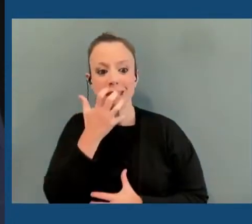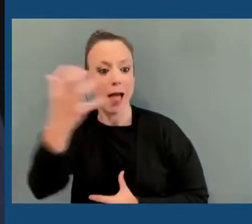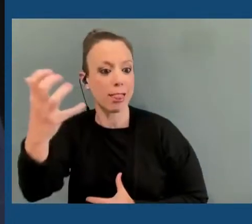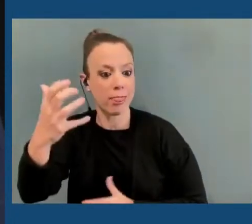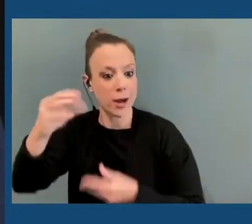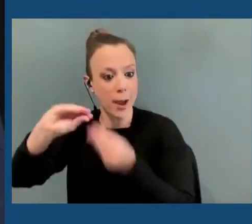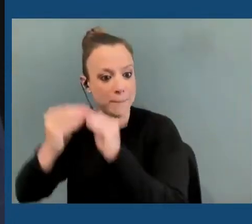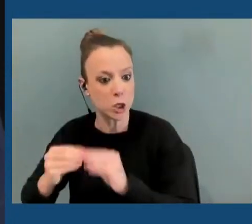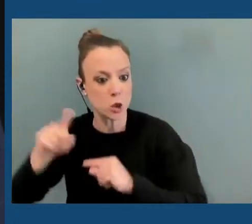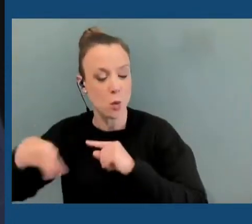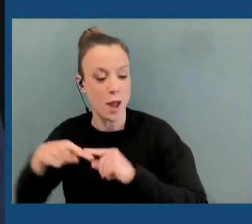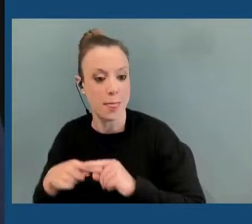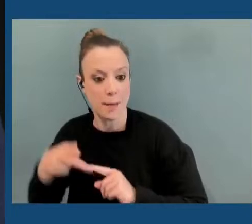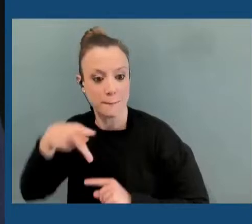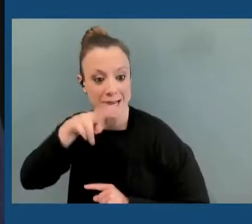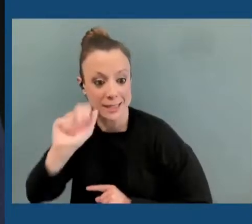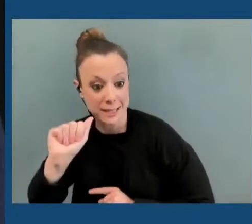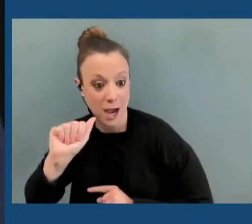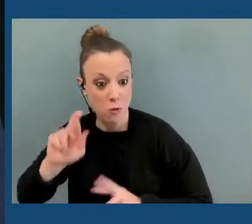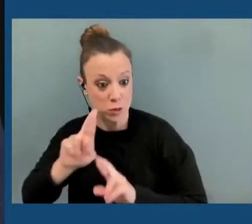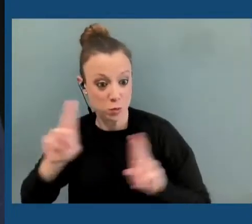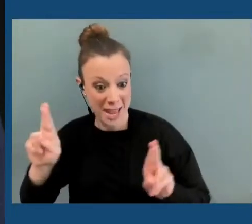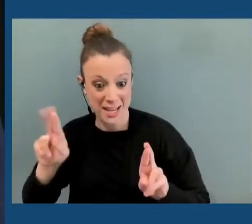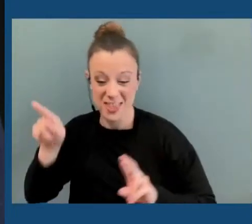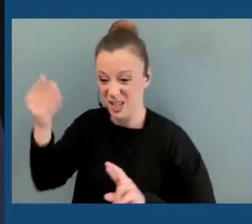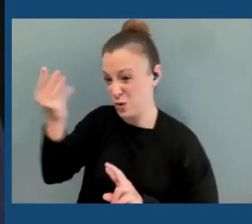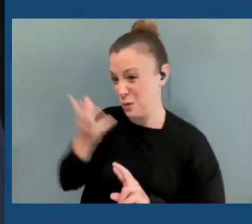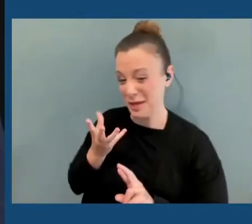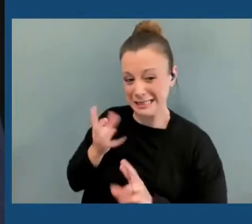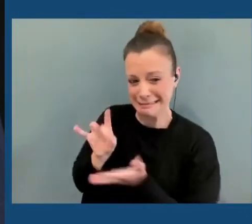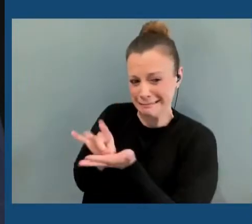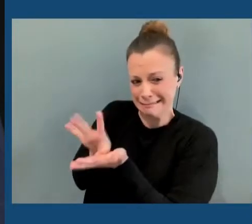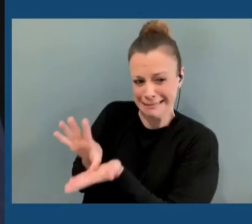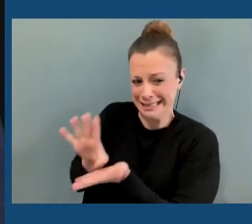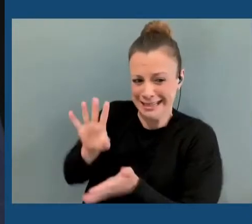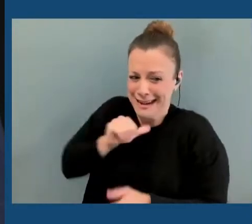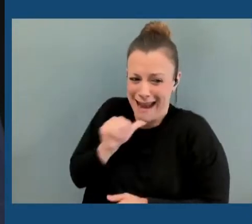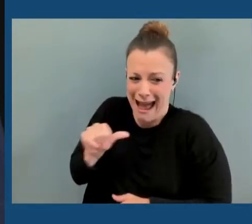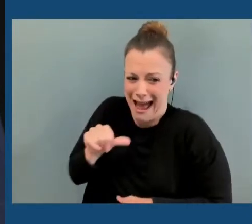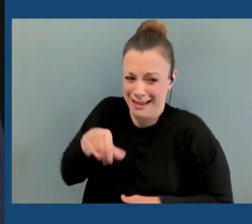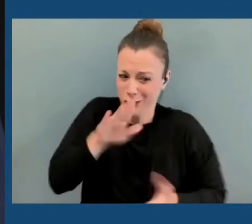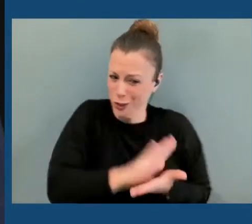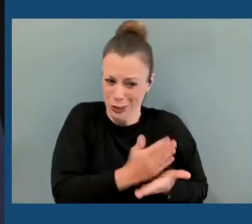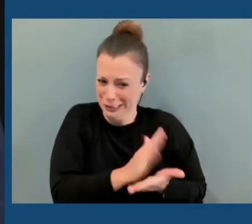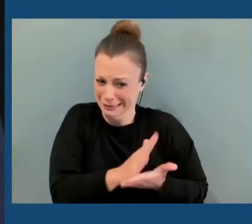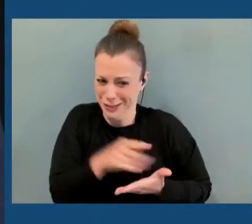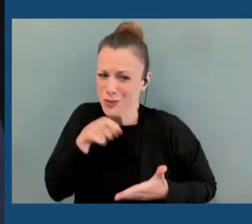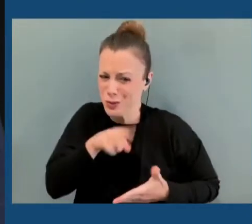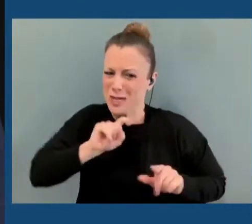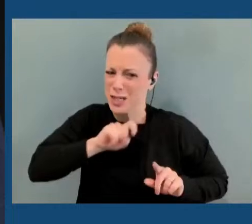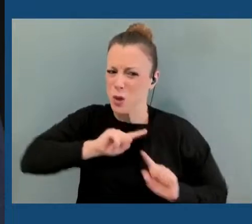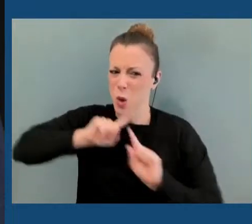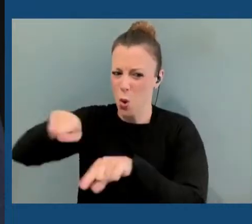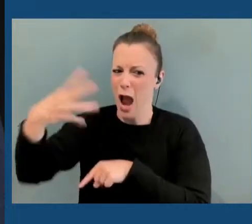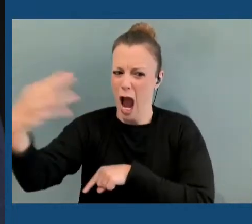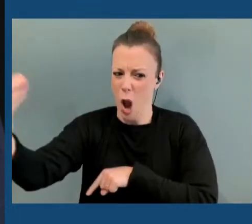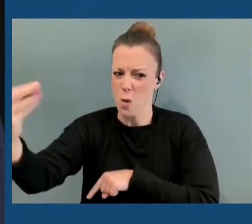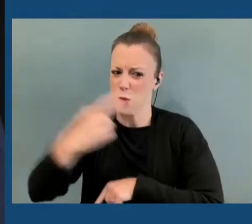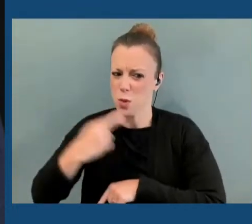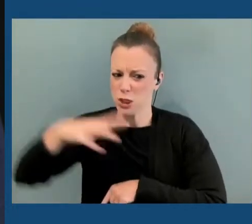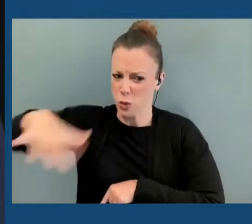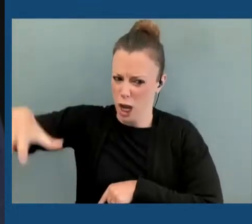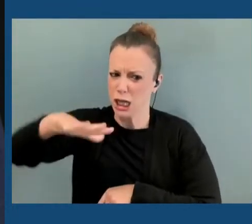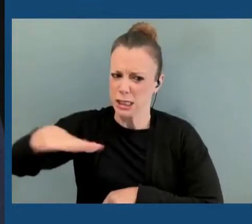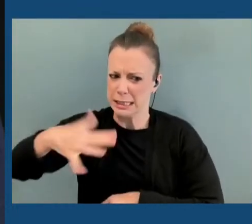the right thing. So with that, let me just introduce some of the incredible people who are here today. And first of